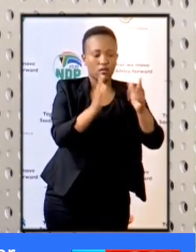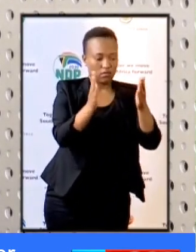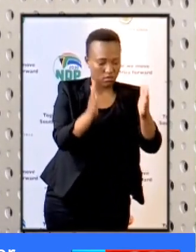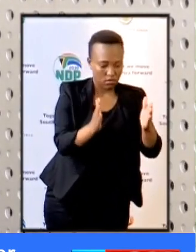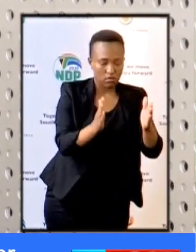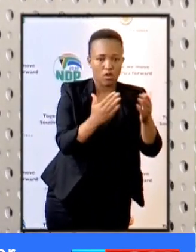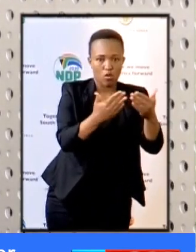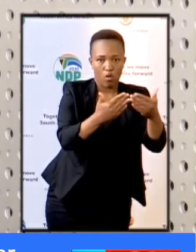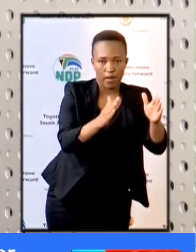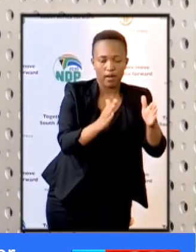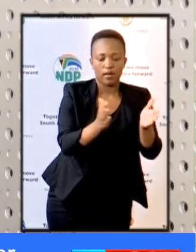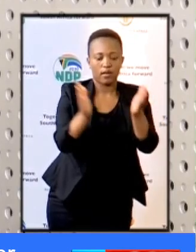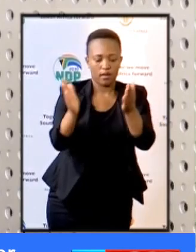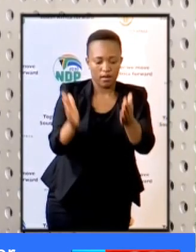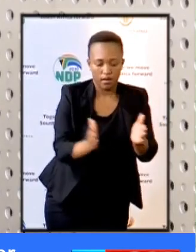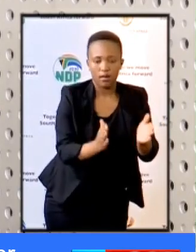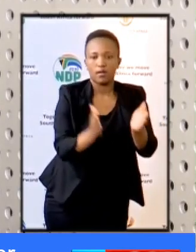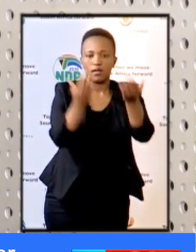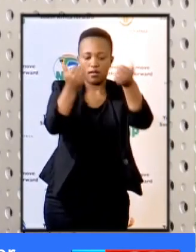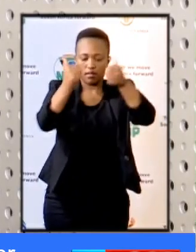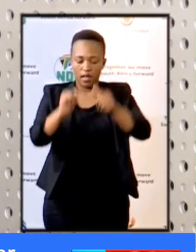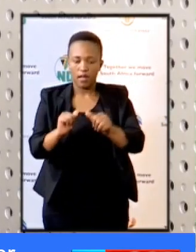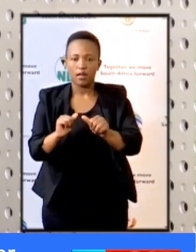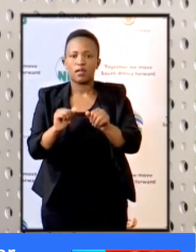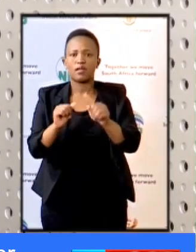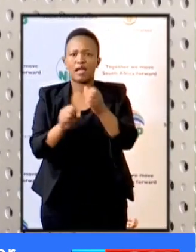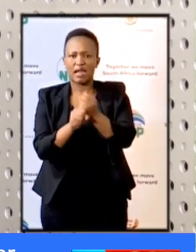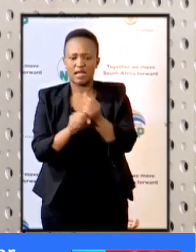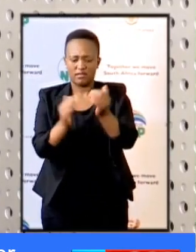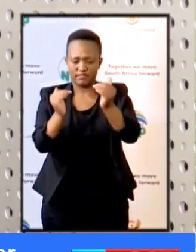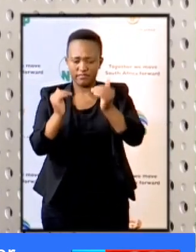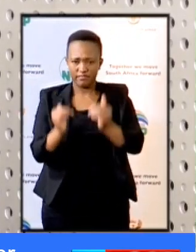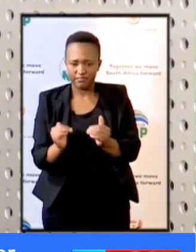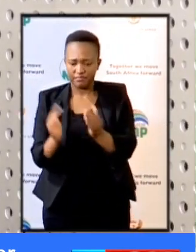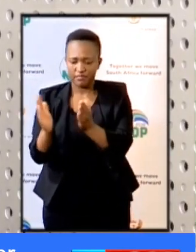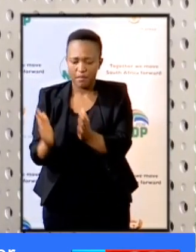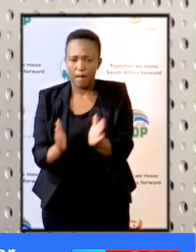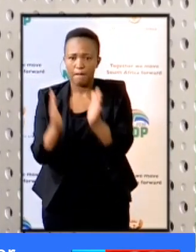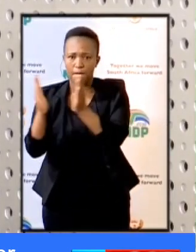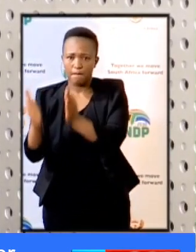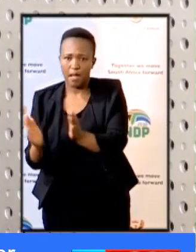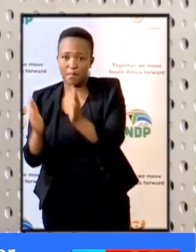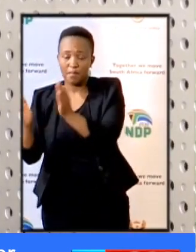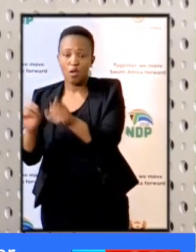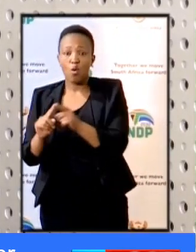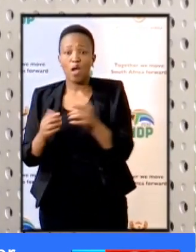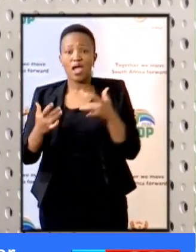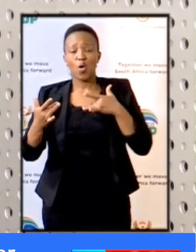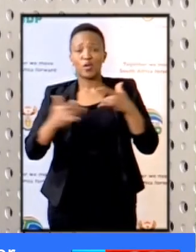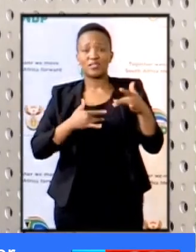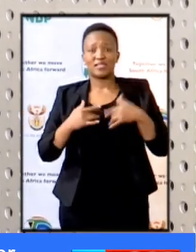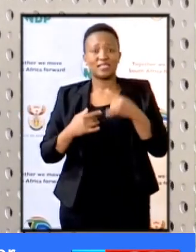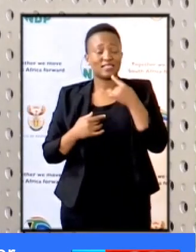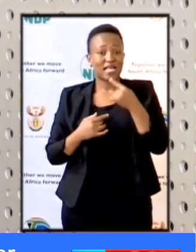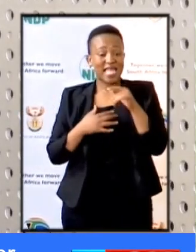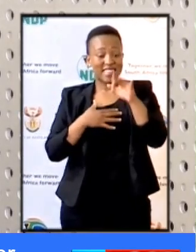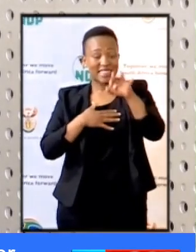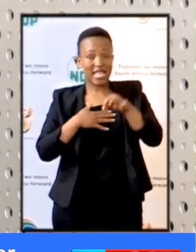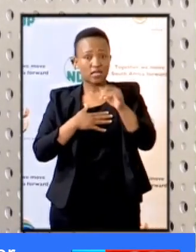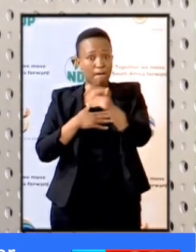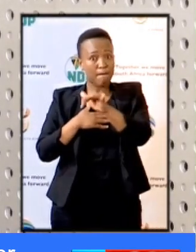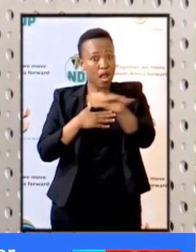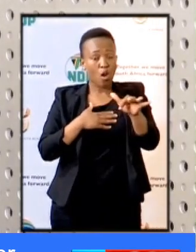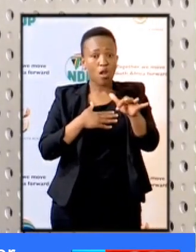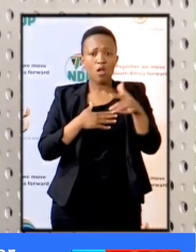Mthembu, I think the concern that when we open, it will be 13 million of kids on the street. It's